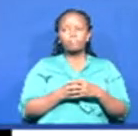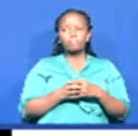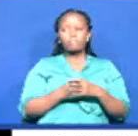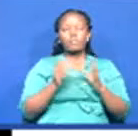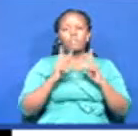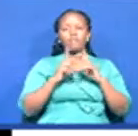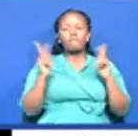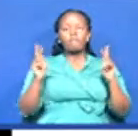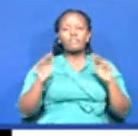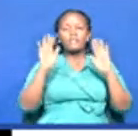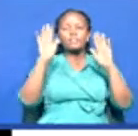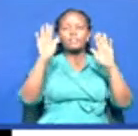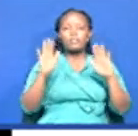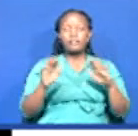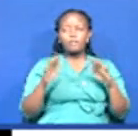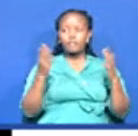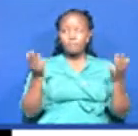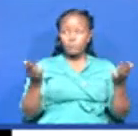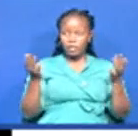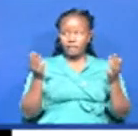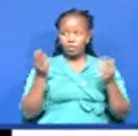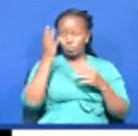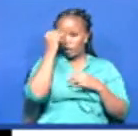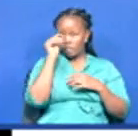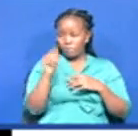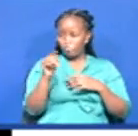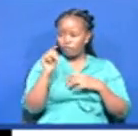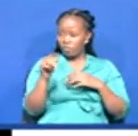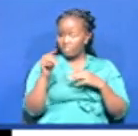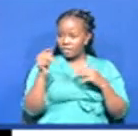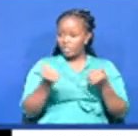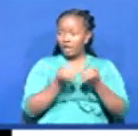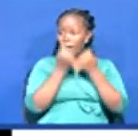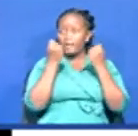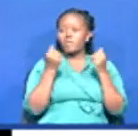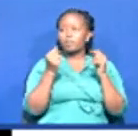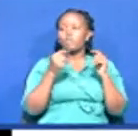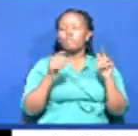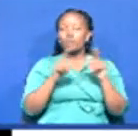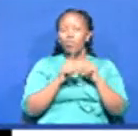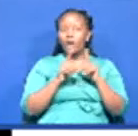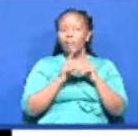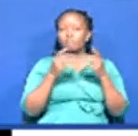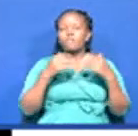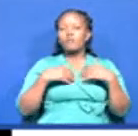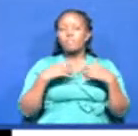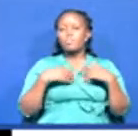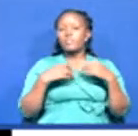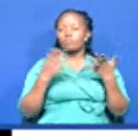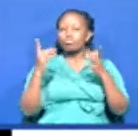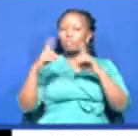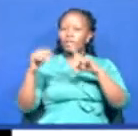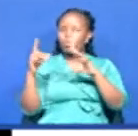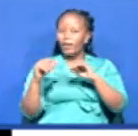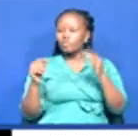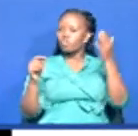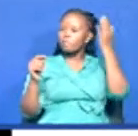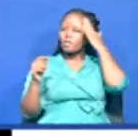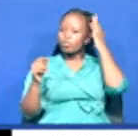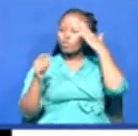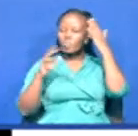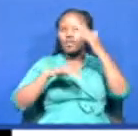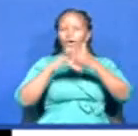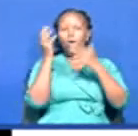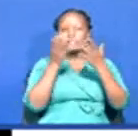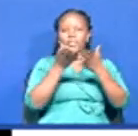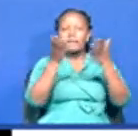important for this event to be heard, for our message to be heard out there, we